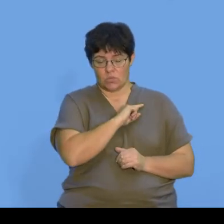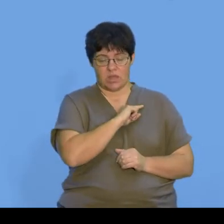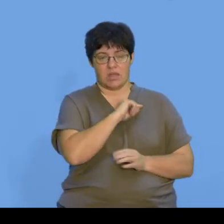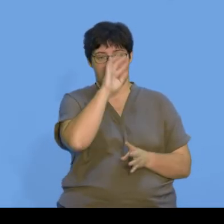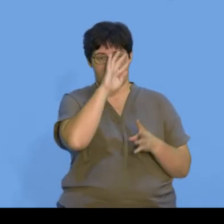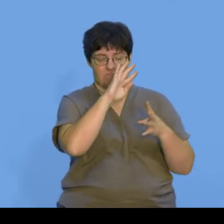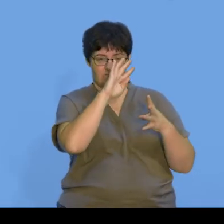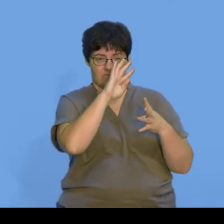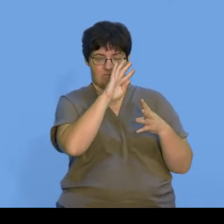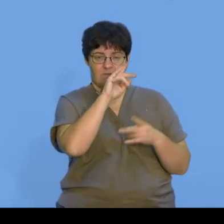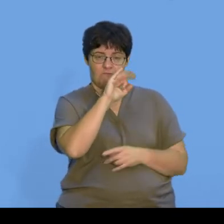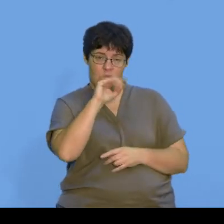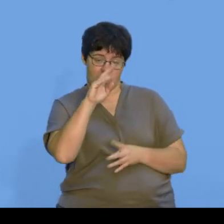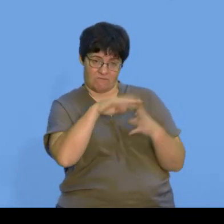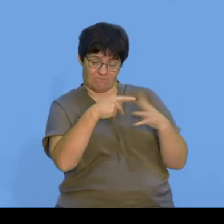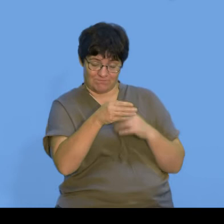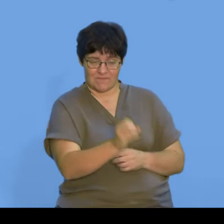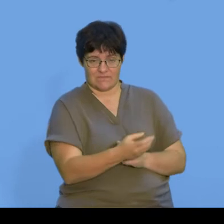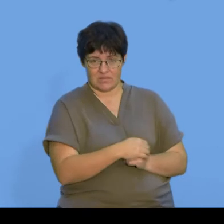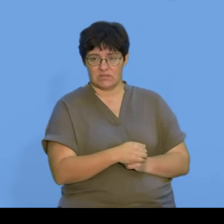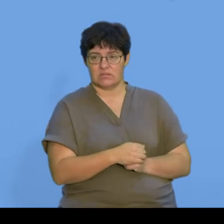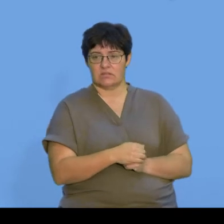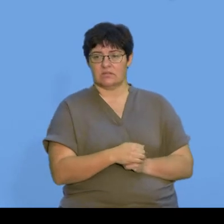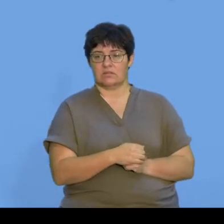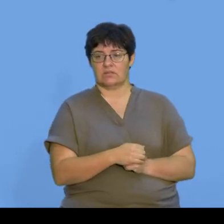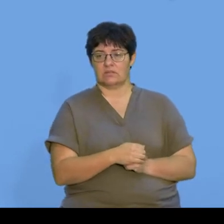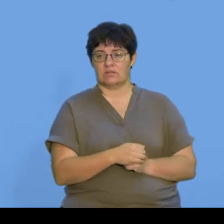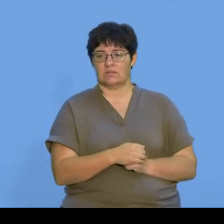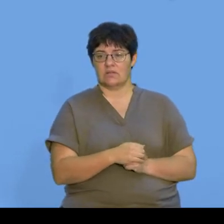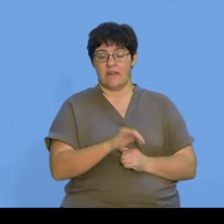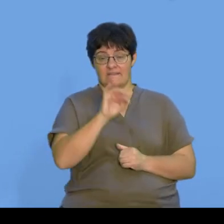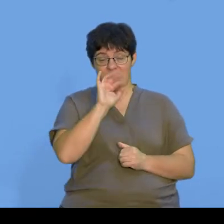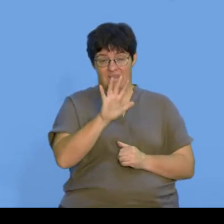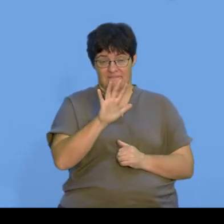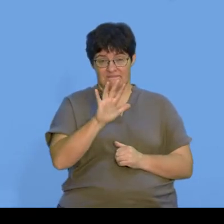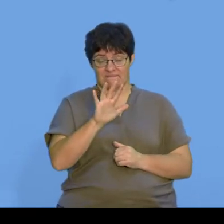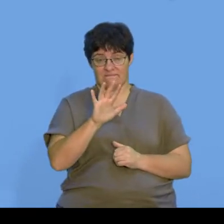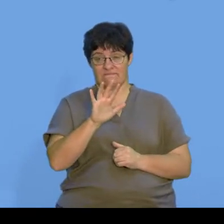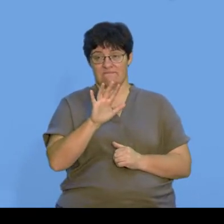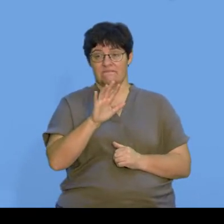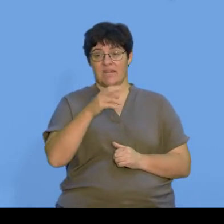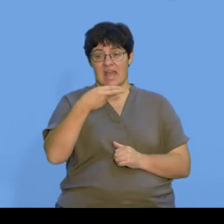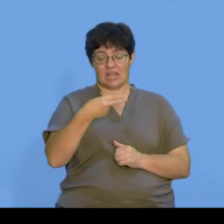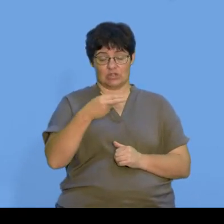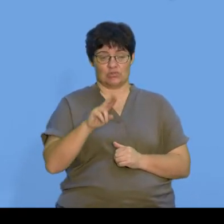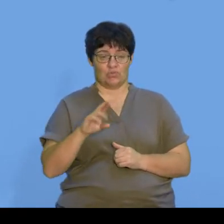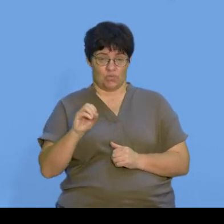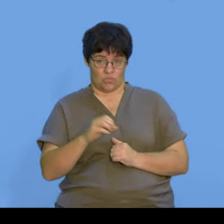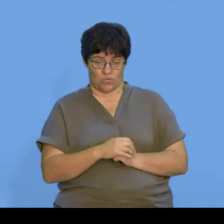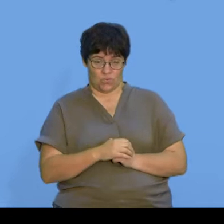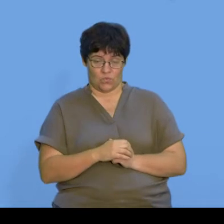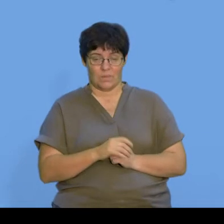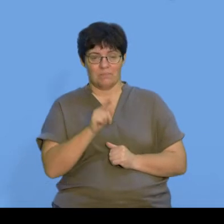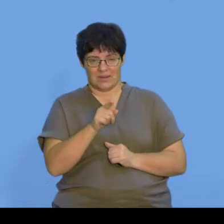is the formula. It has got water molecules. So the 5, which multiplies the formula of water, is actually